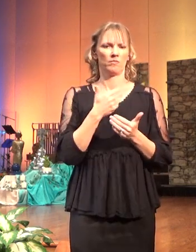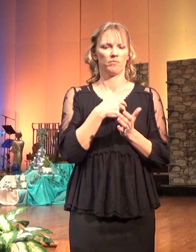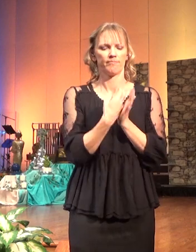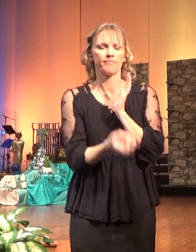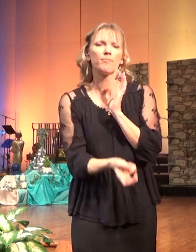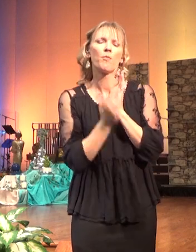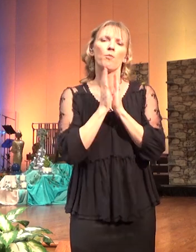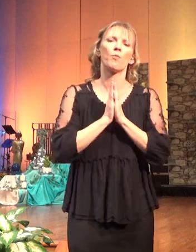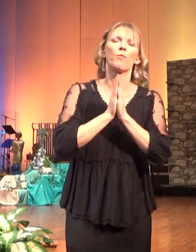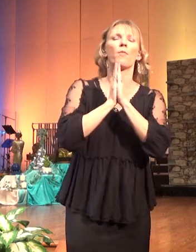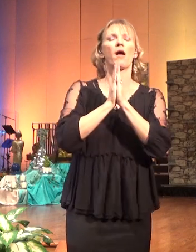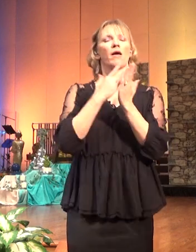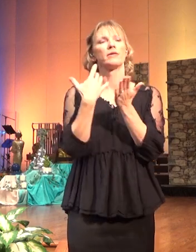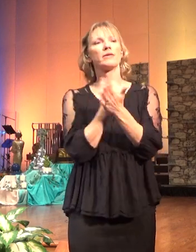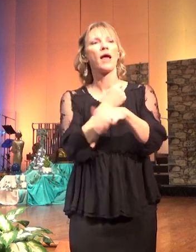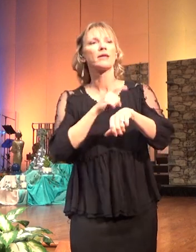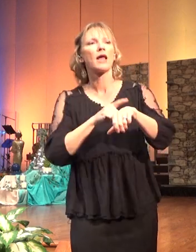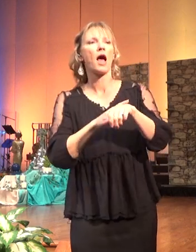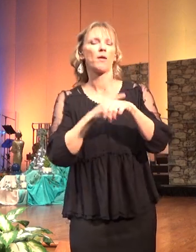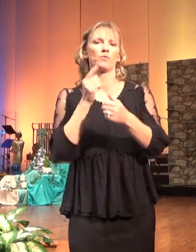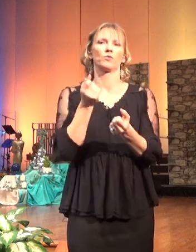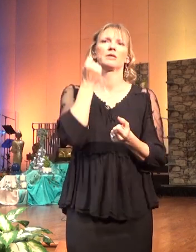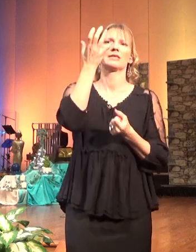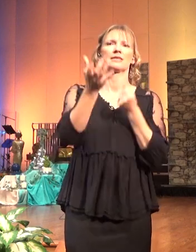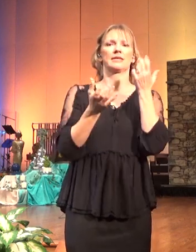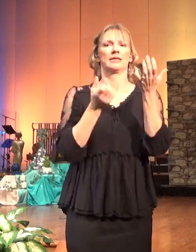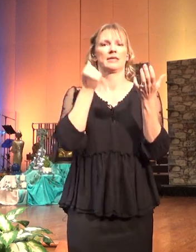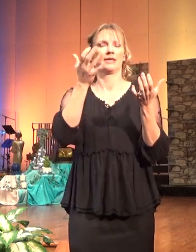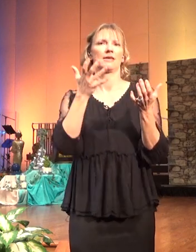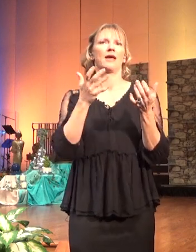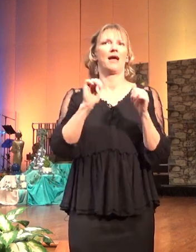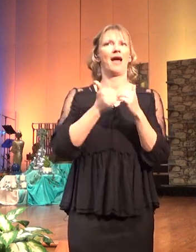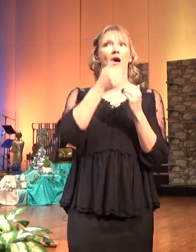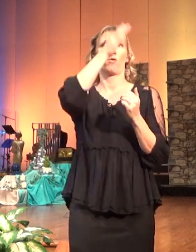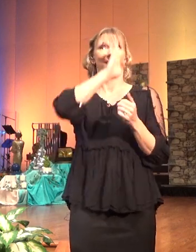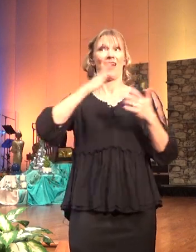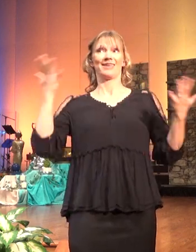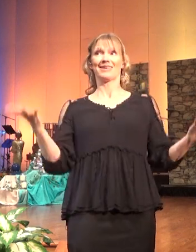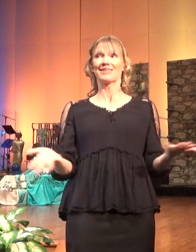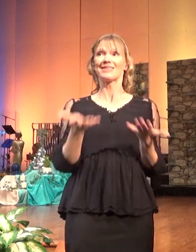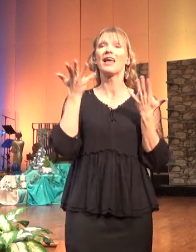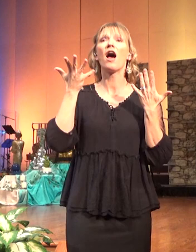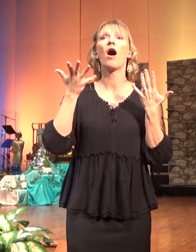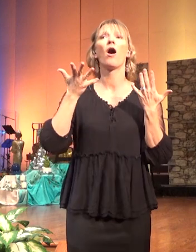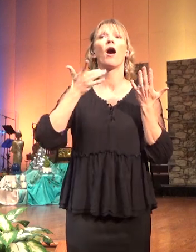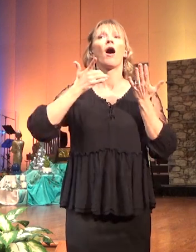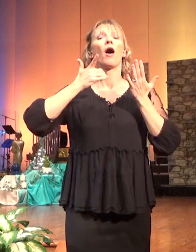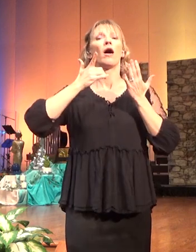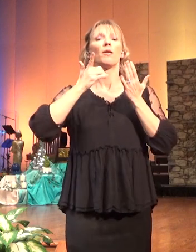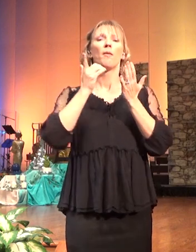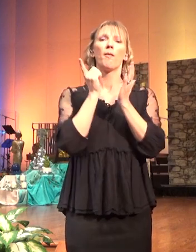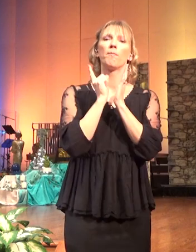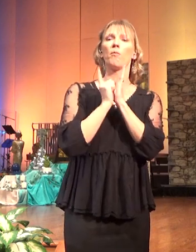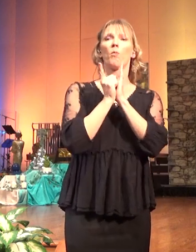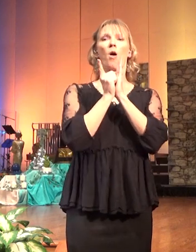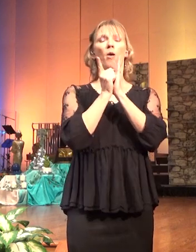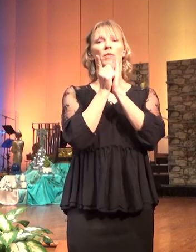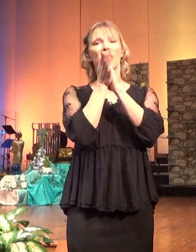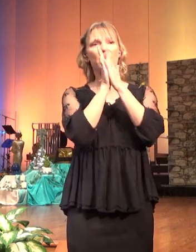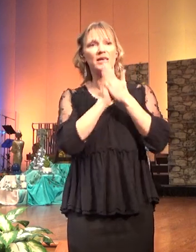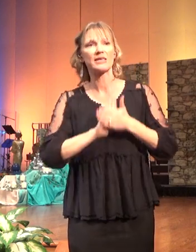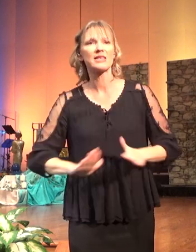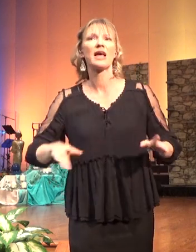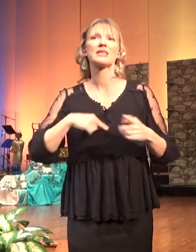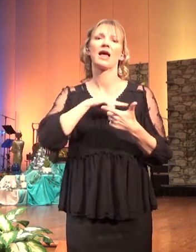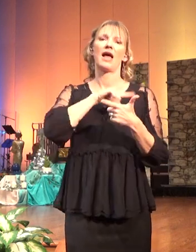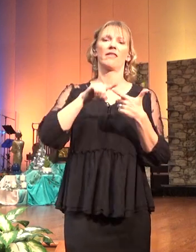to sing that beloved song about how God is right here. We take a little bit of time in the silence, and then Dr.